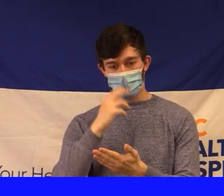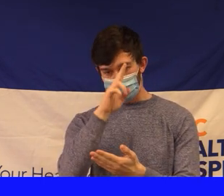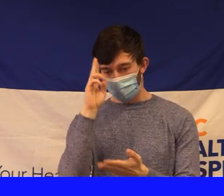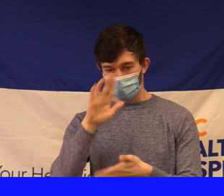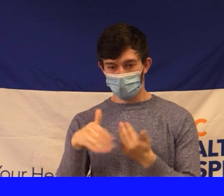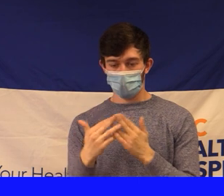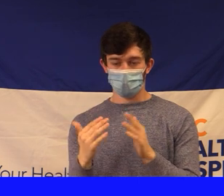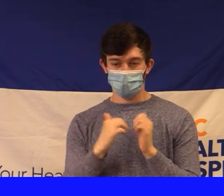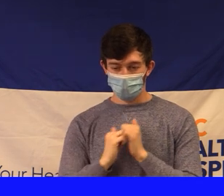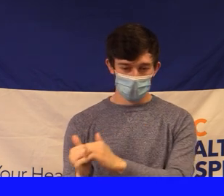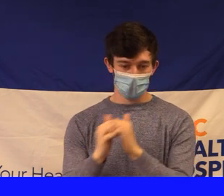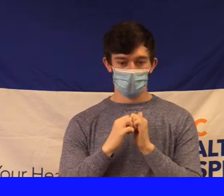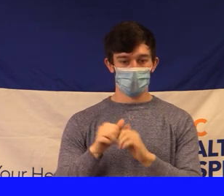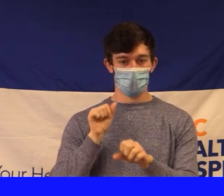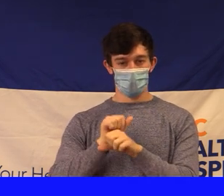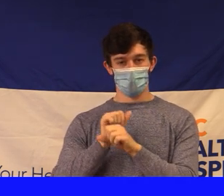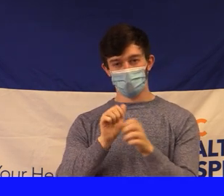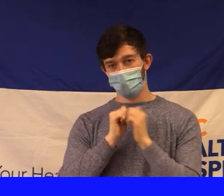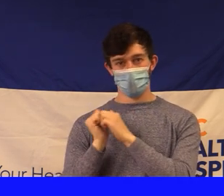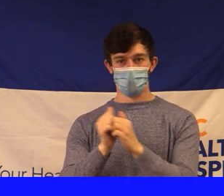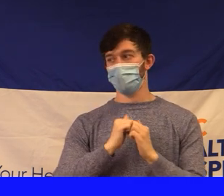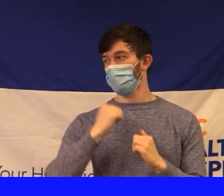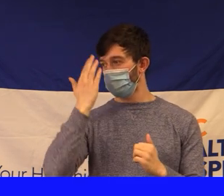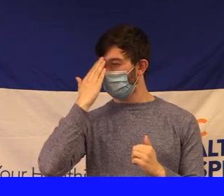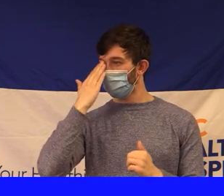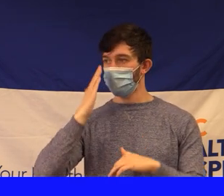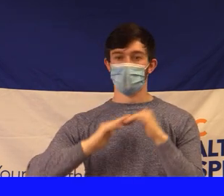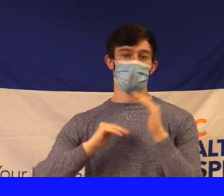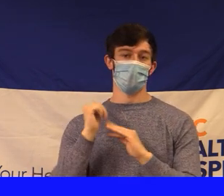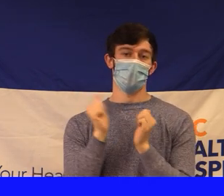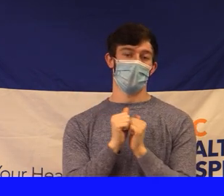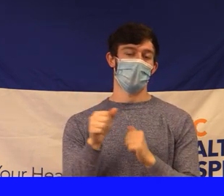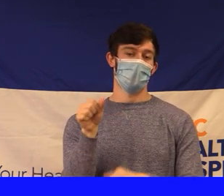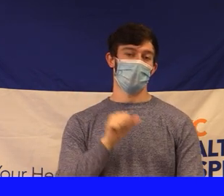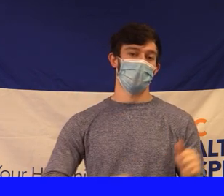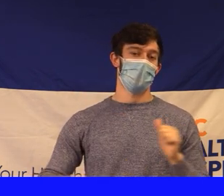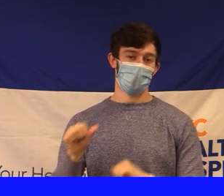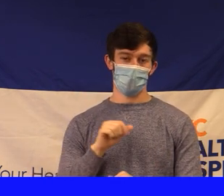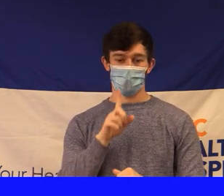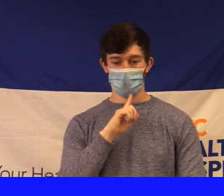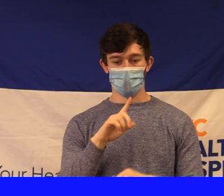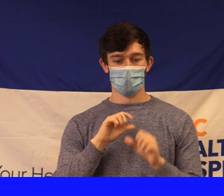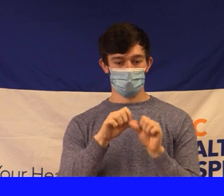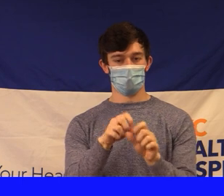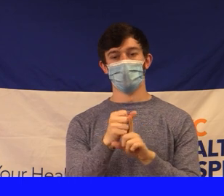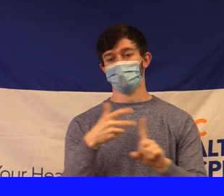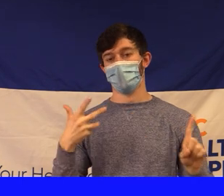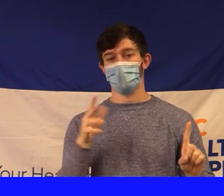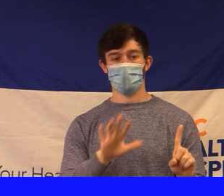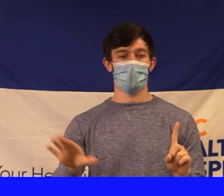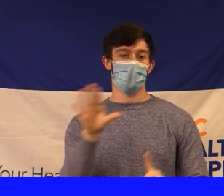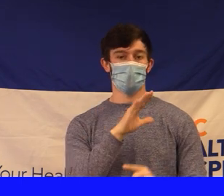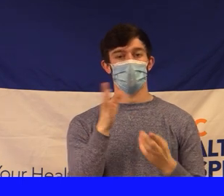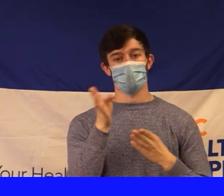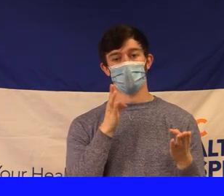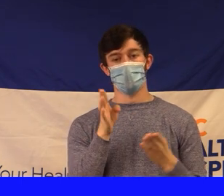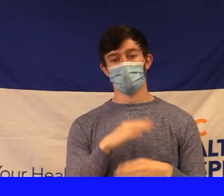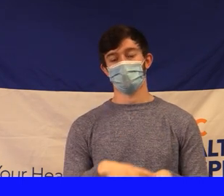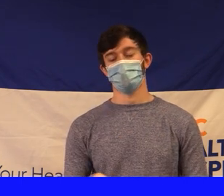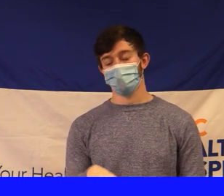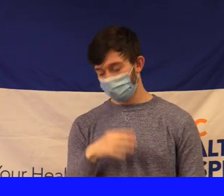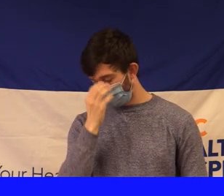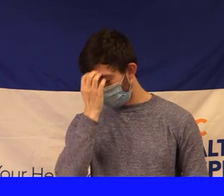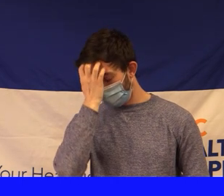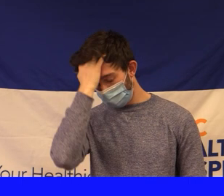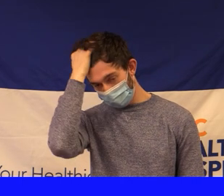specialties, you know, become familiar and comfortable with each other to be able to expand upon this. The